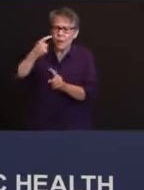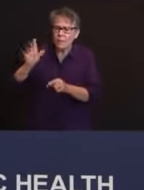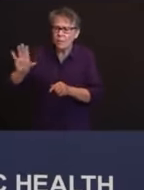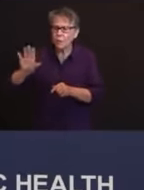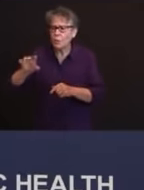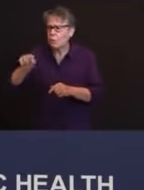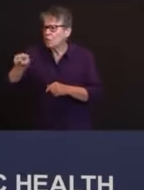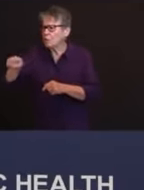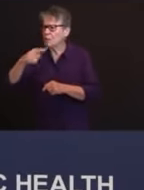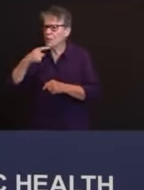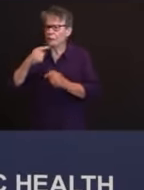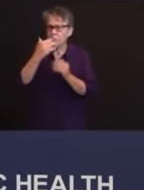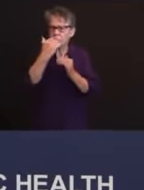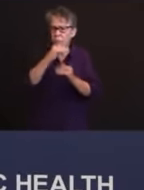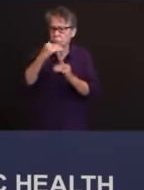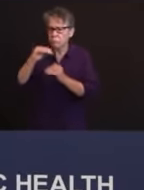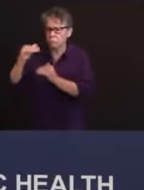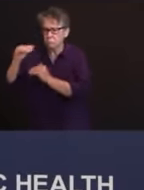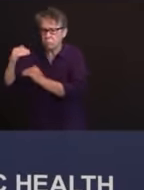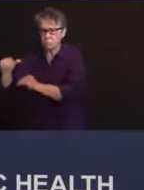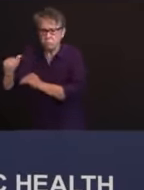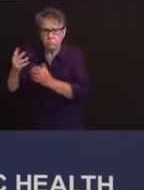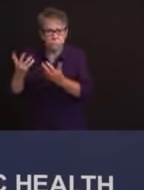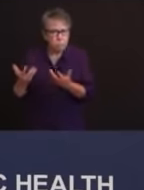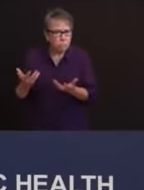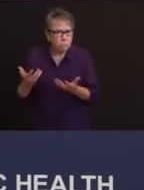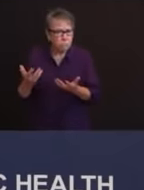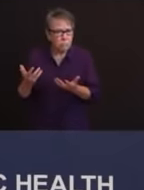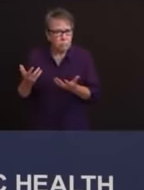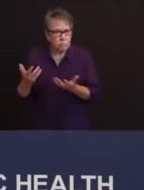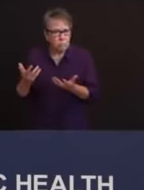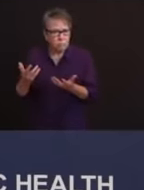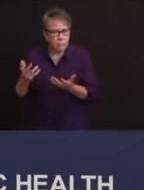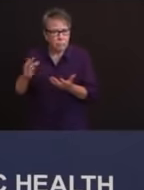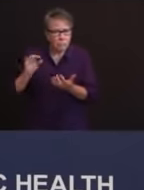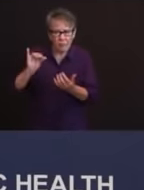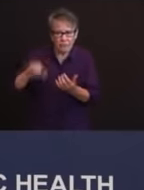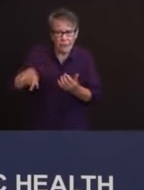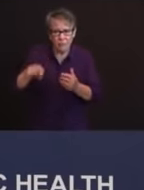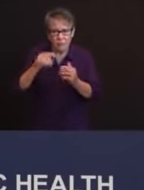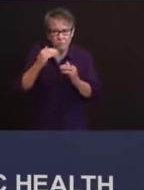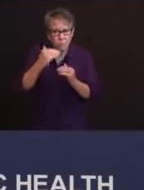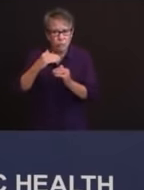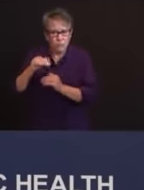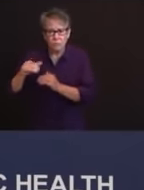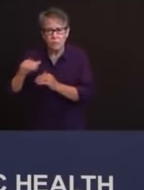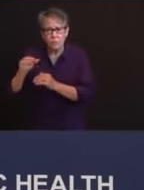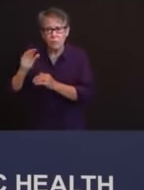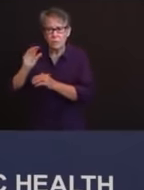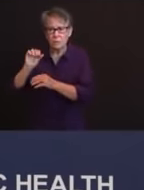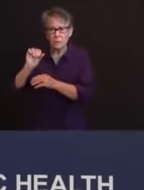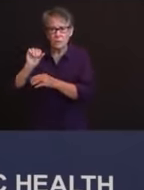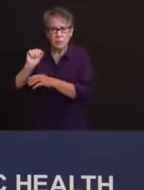announced supersede more restrictive orders that are imposed currently in Newark, like the 8 p.m.